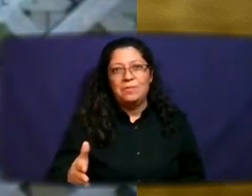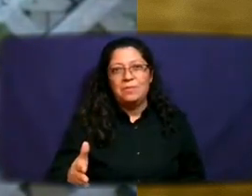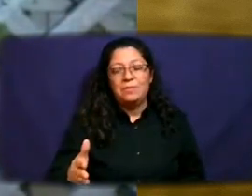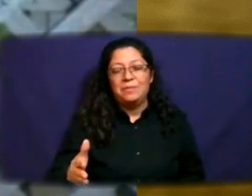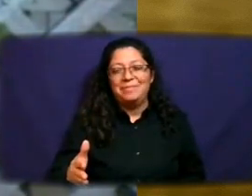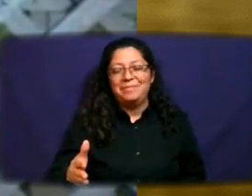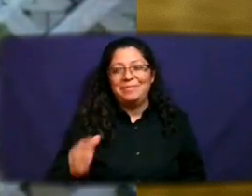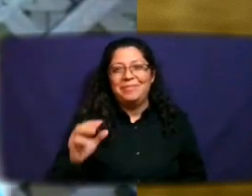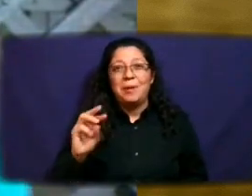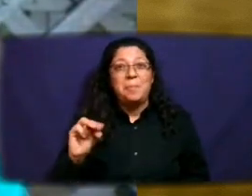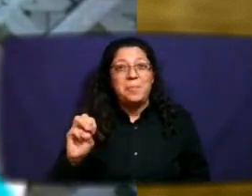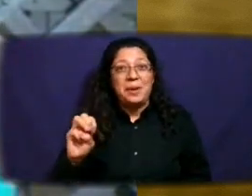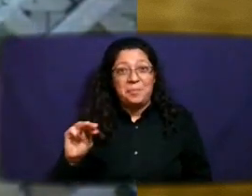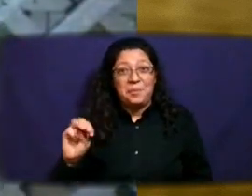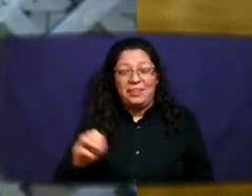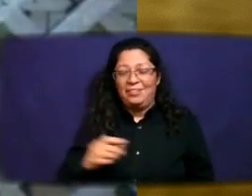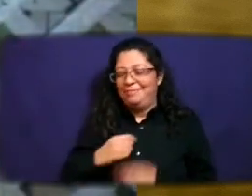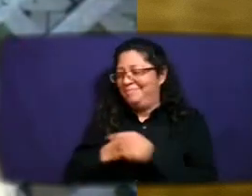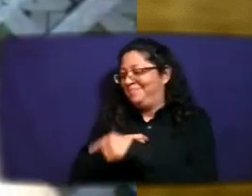Meme is